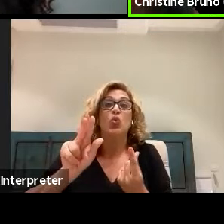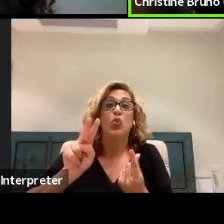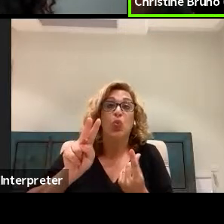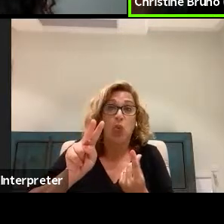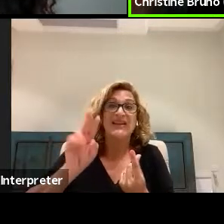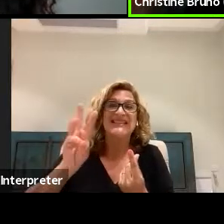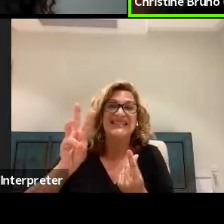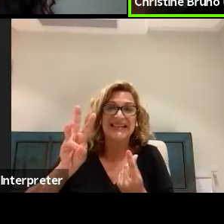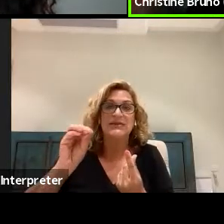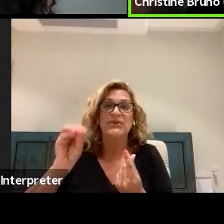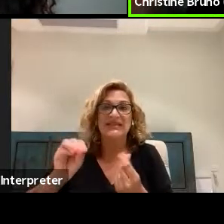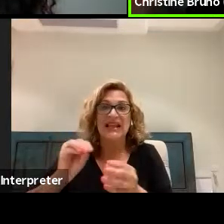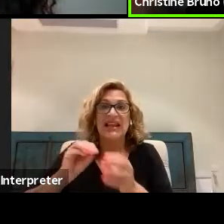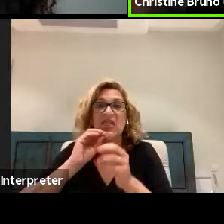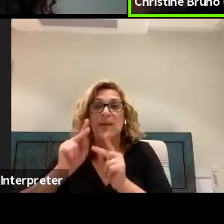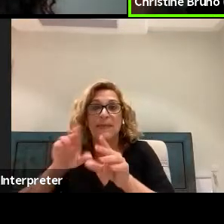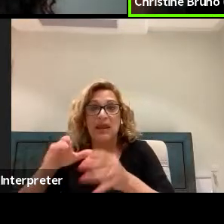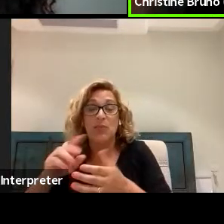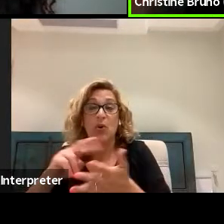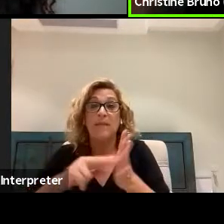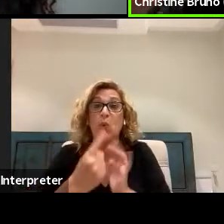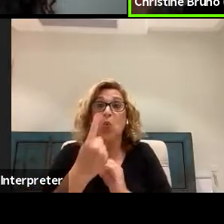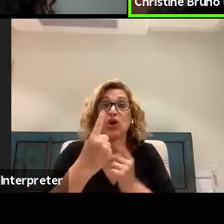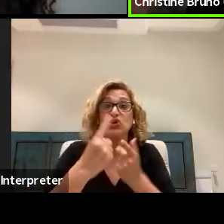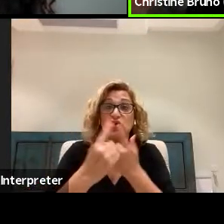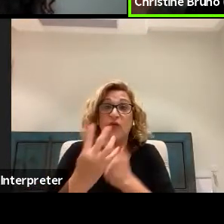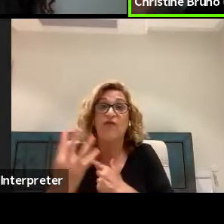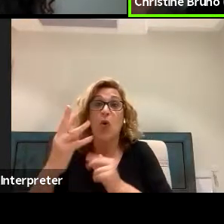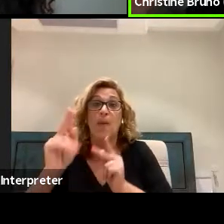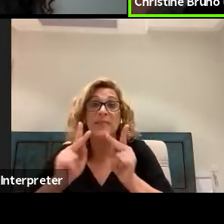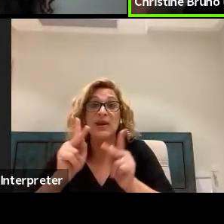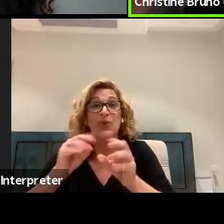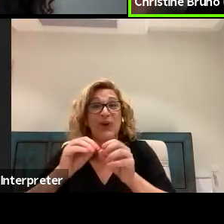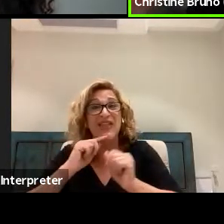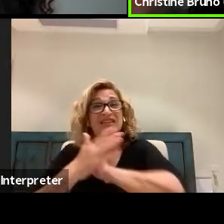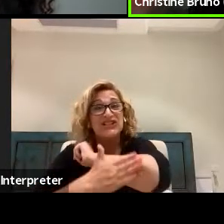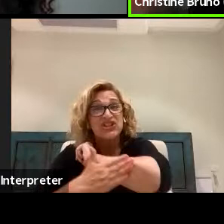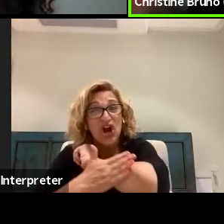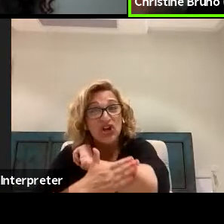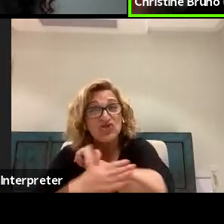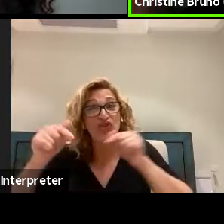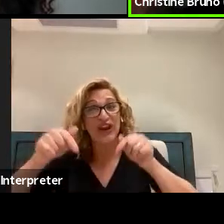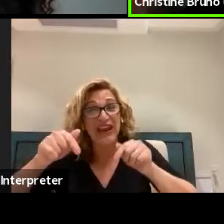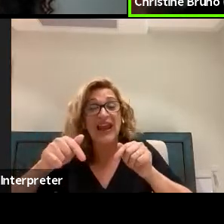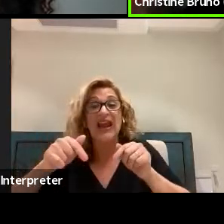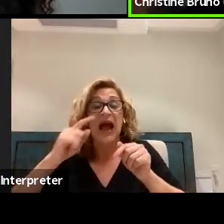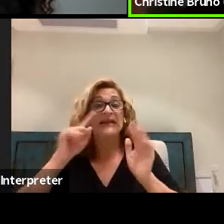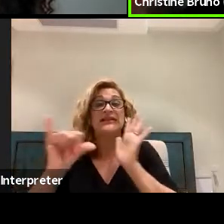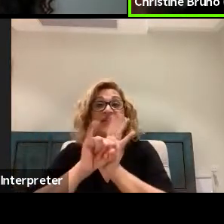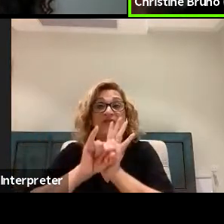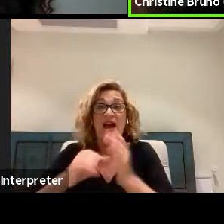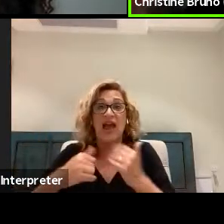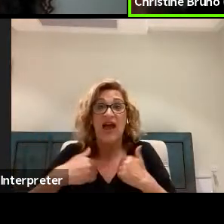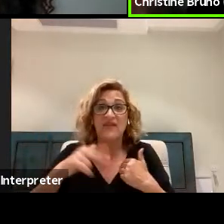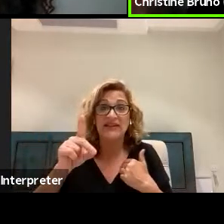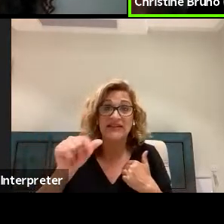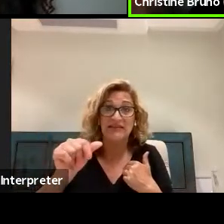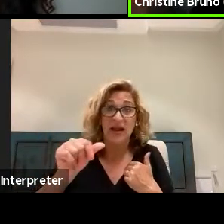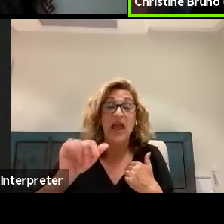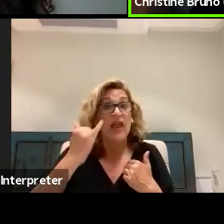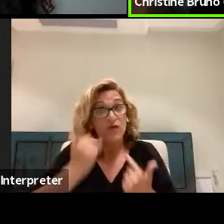in 4 people in this country identify as having a disability. And if you live long enough, you're going to join the